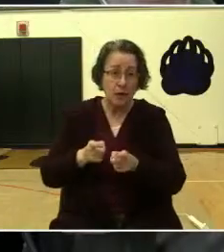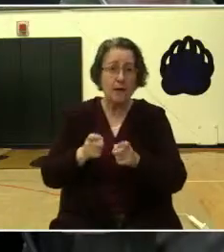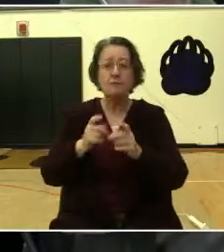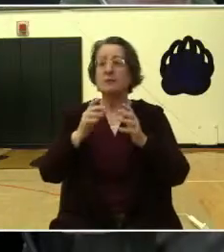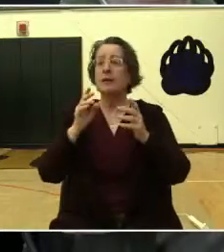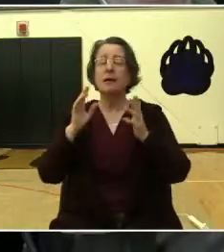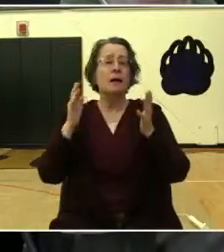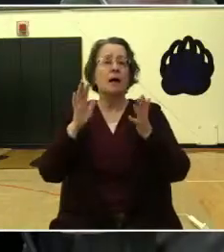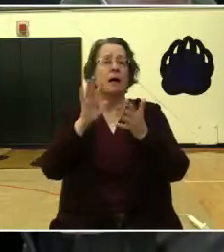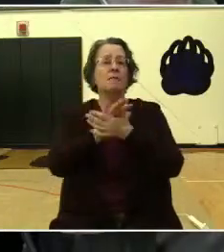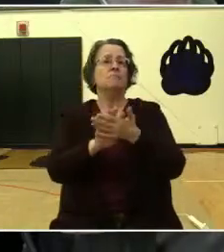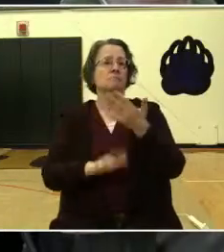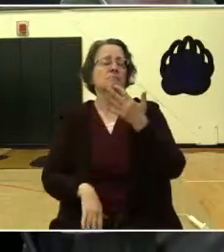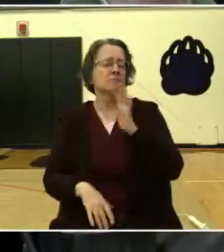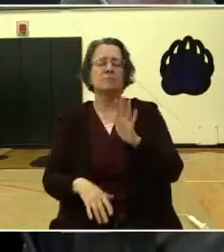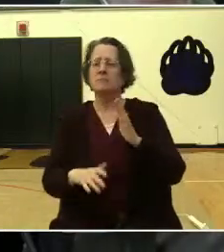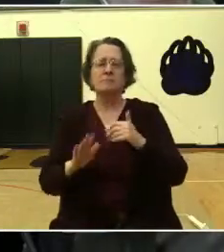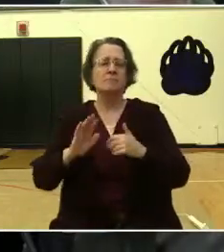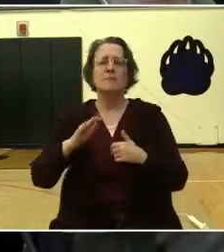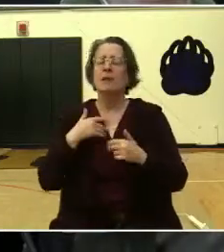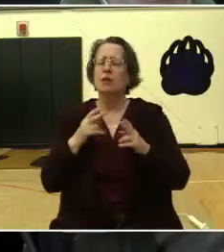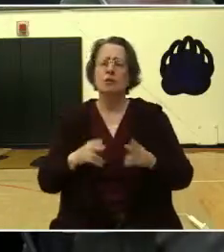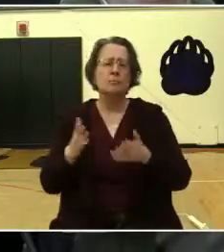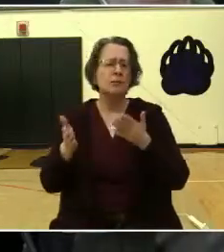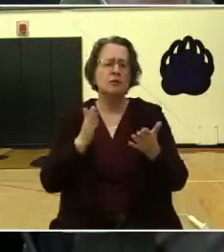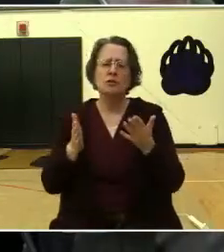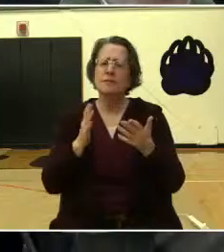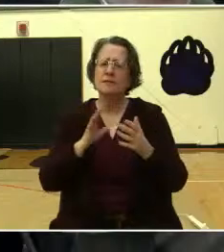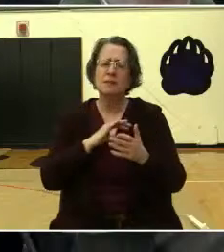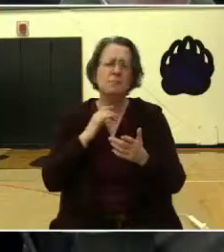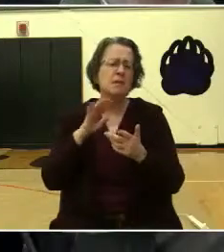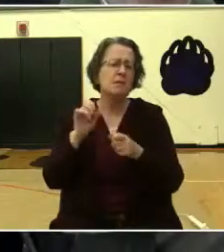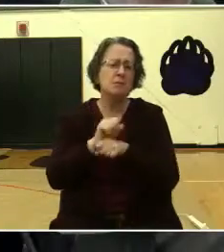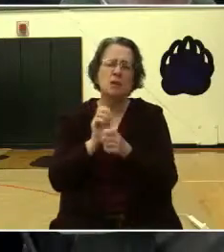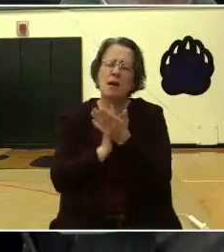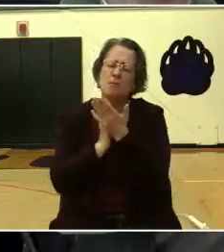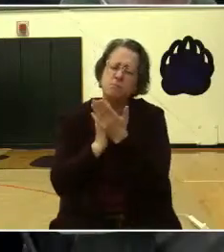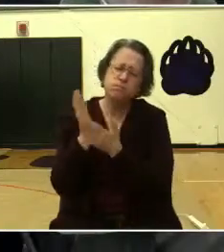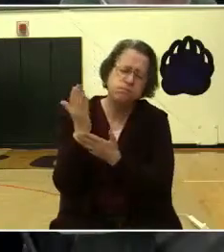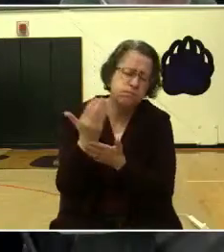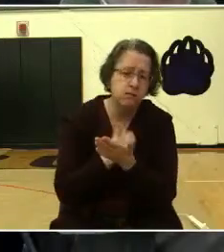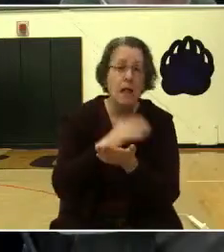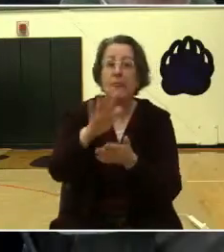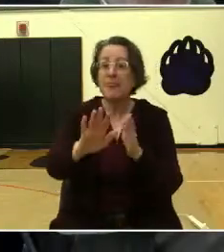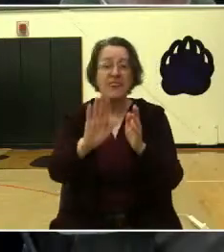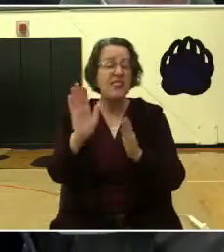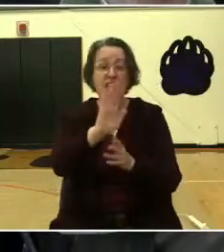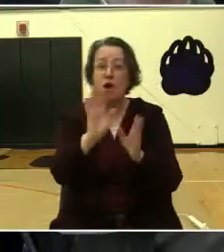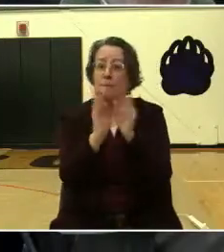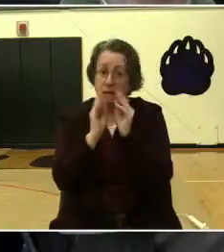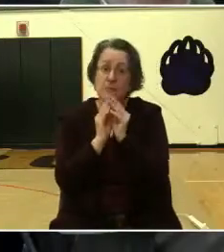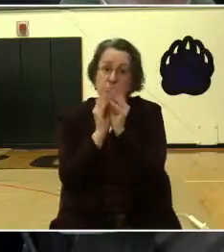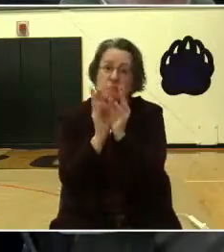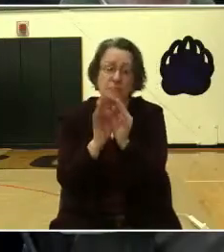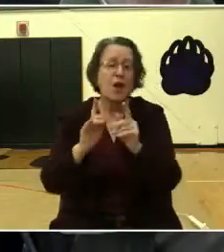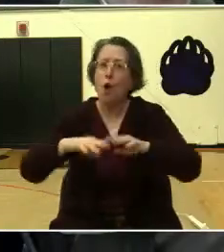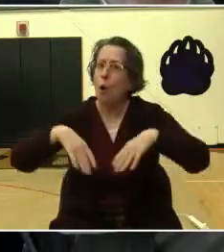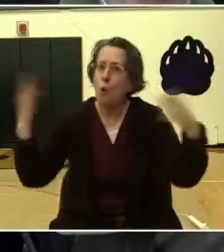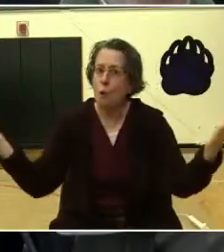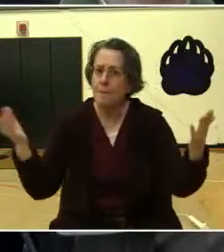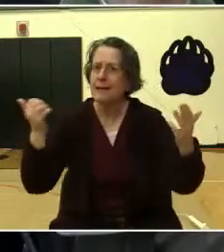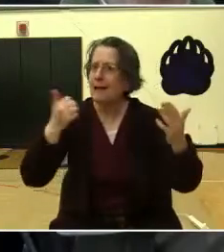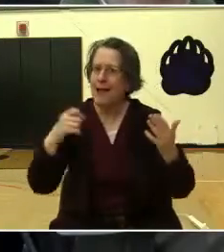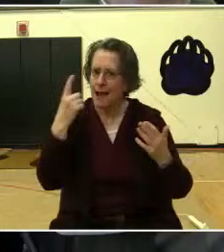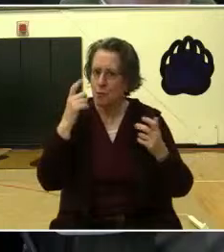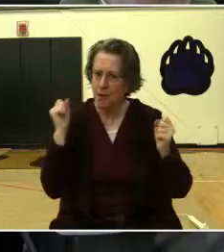saying our committee does a thorough job public meetings that people can go to and I fully support the